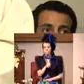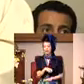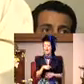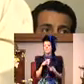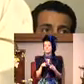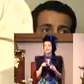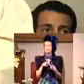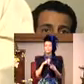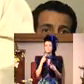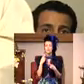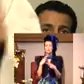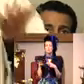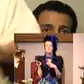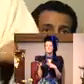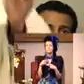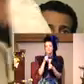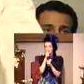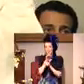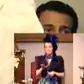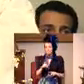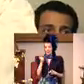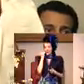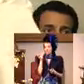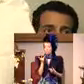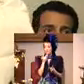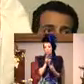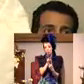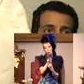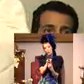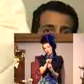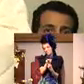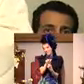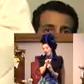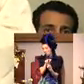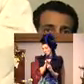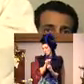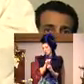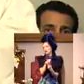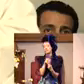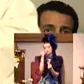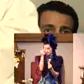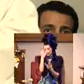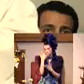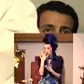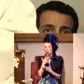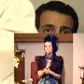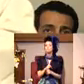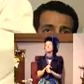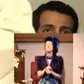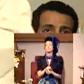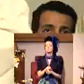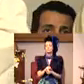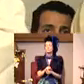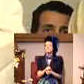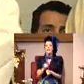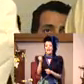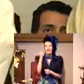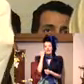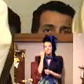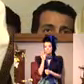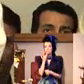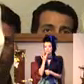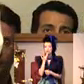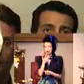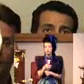brief blessing. If you would like one or the other or both, let us know so that we might serve you well. And if you would like